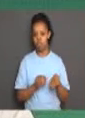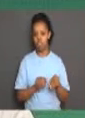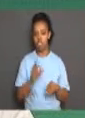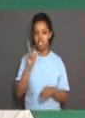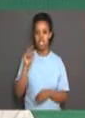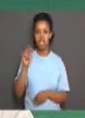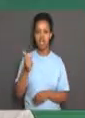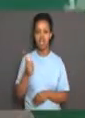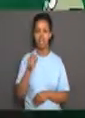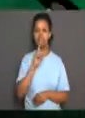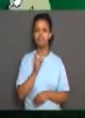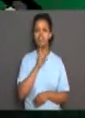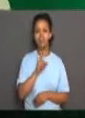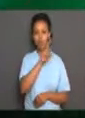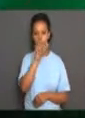is DNA?